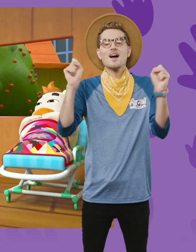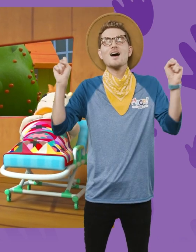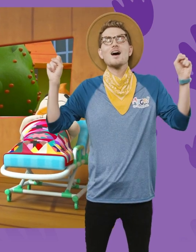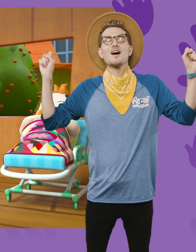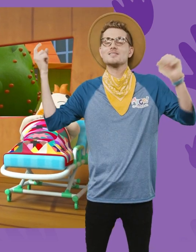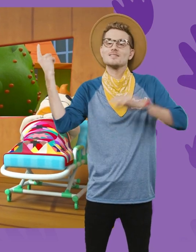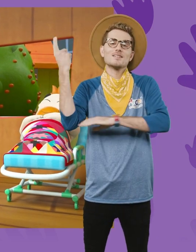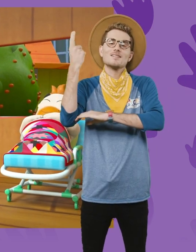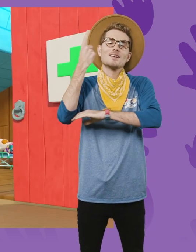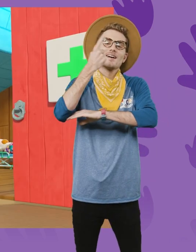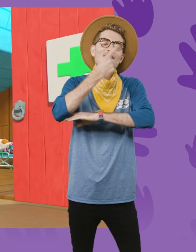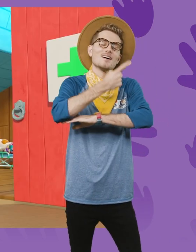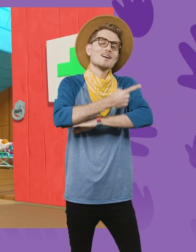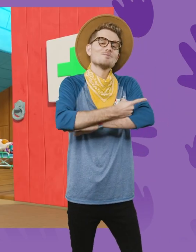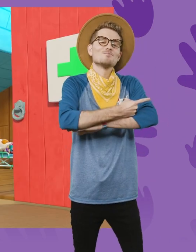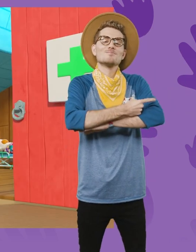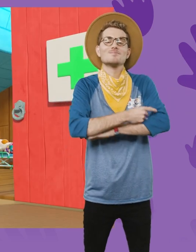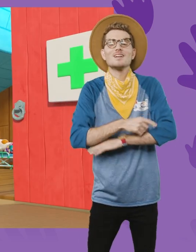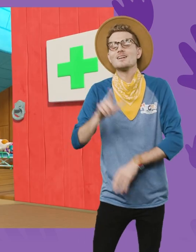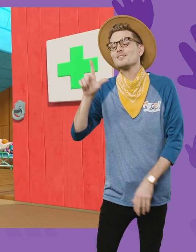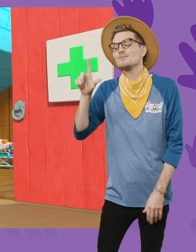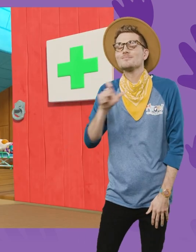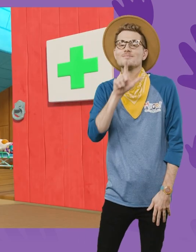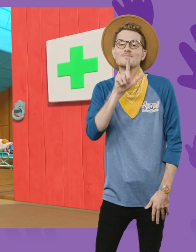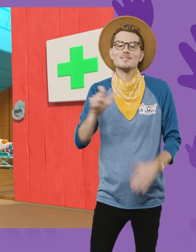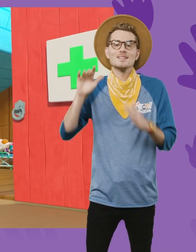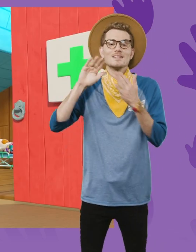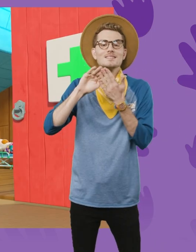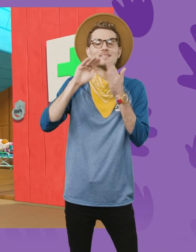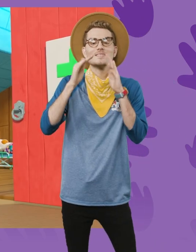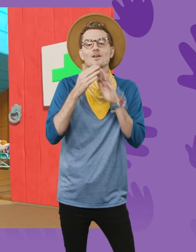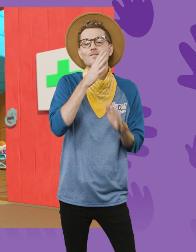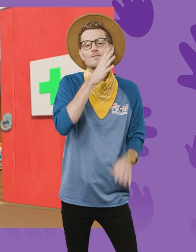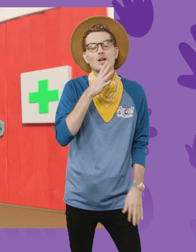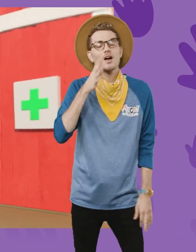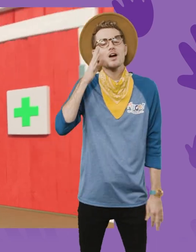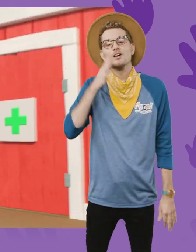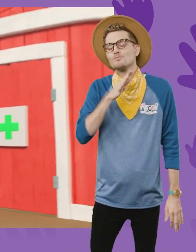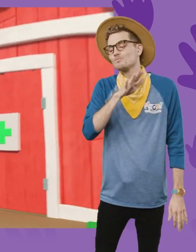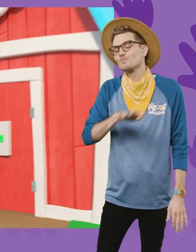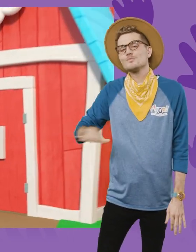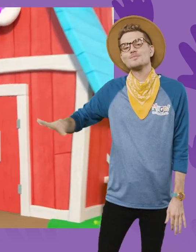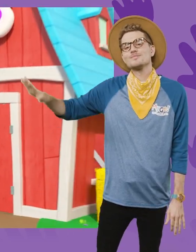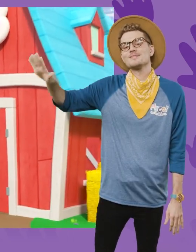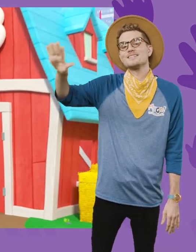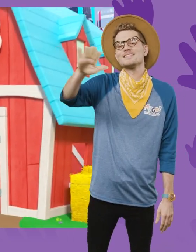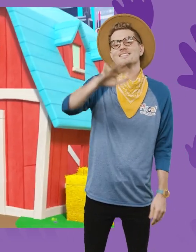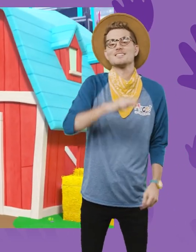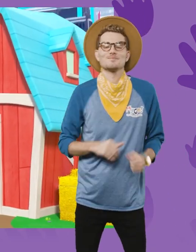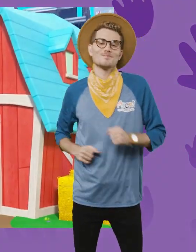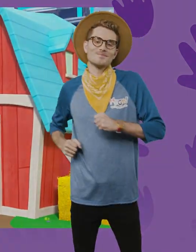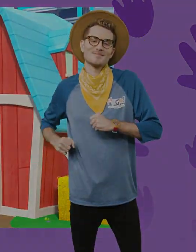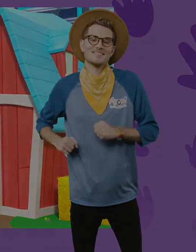have saved the day on Lellobee City Farm.